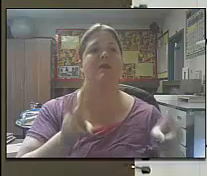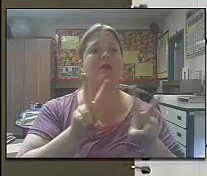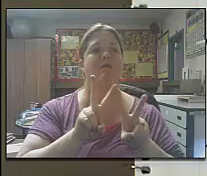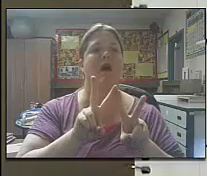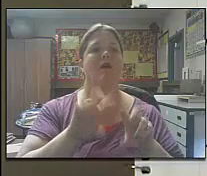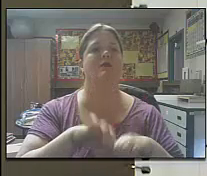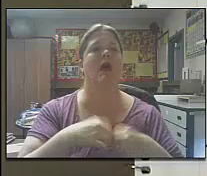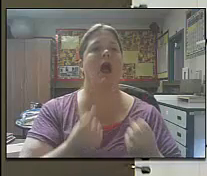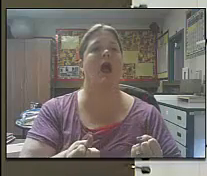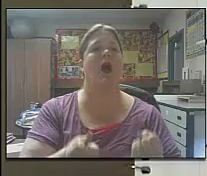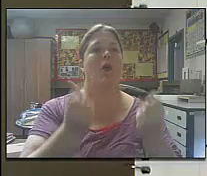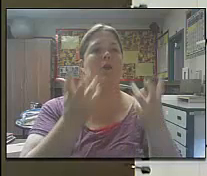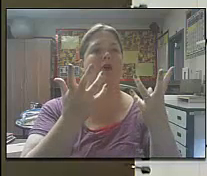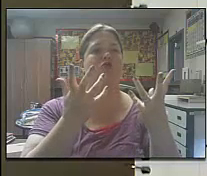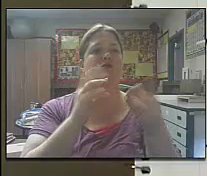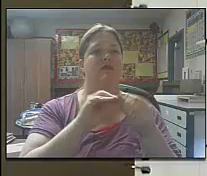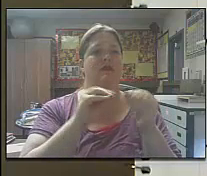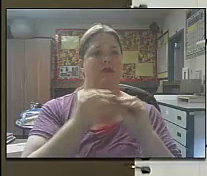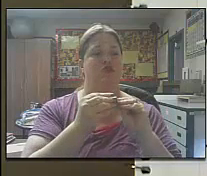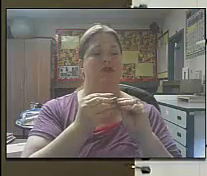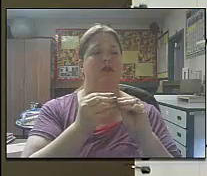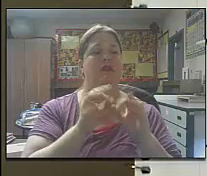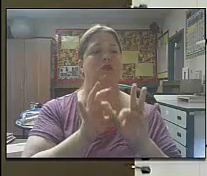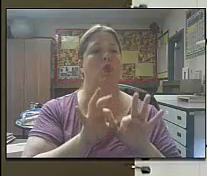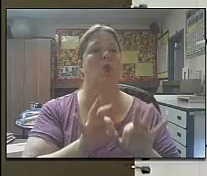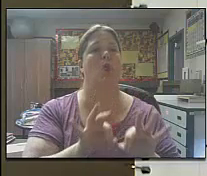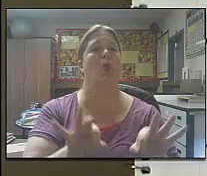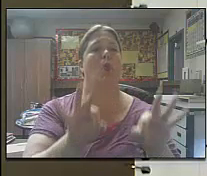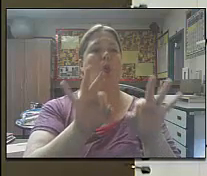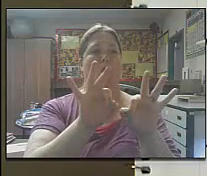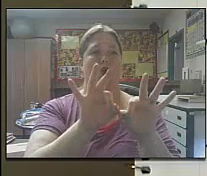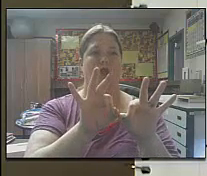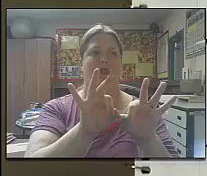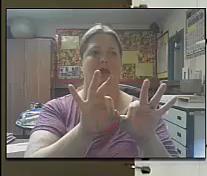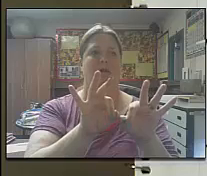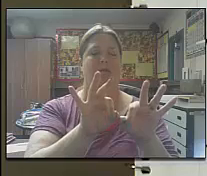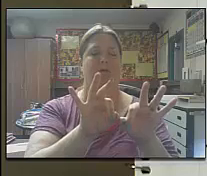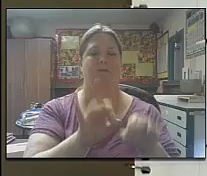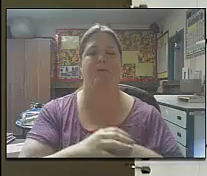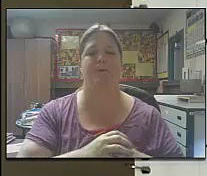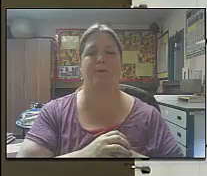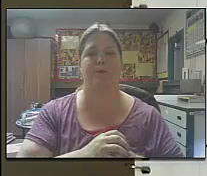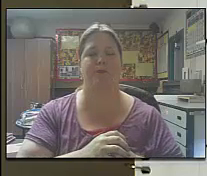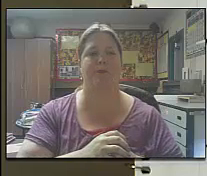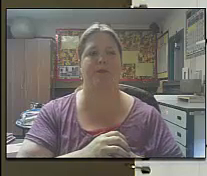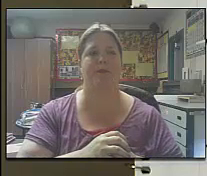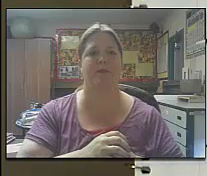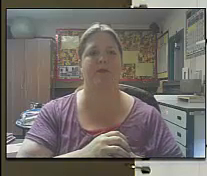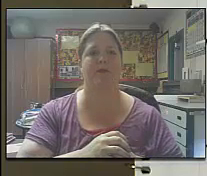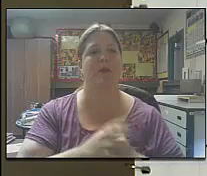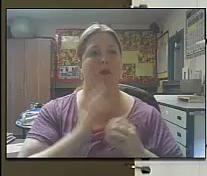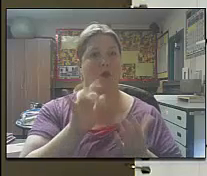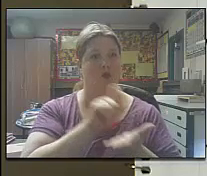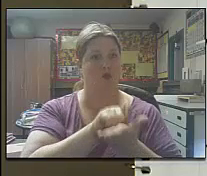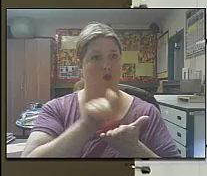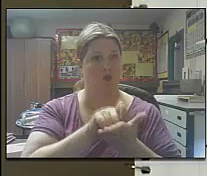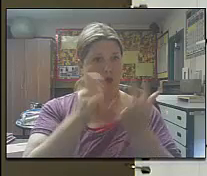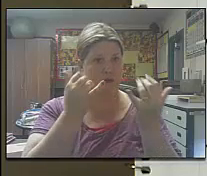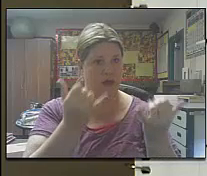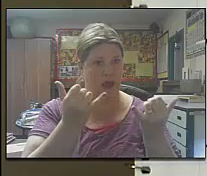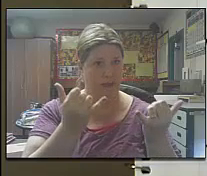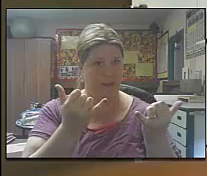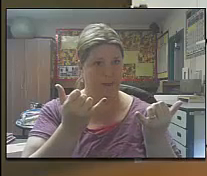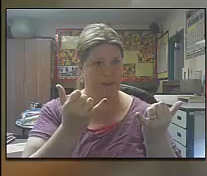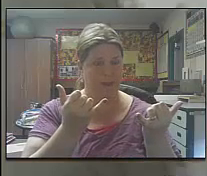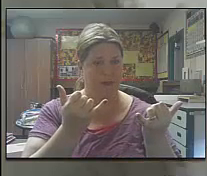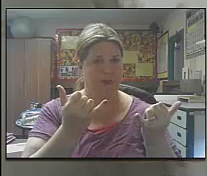is how much the digit or the number is worth. Those are your notes for today. On to the